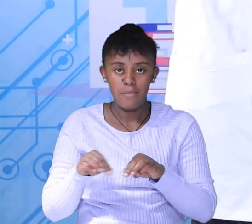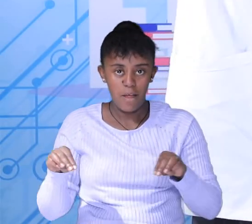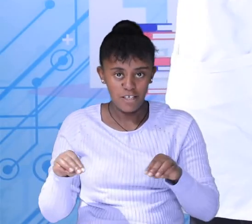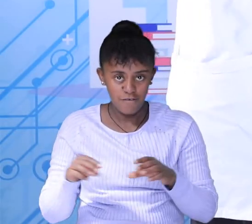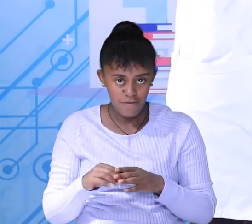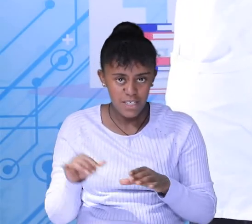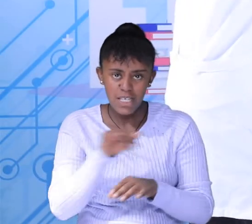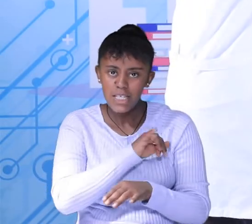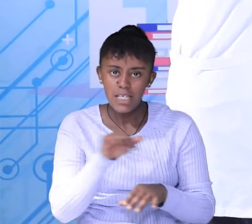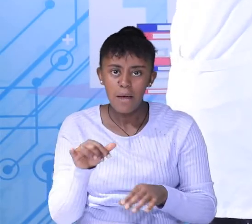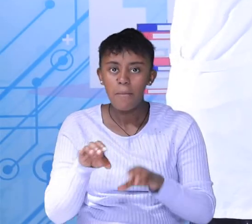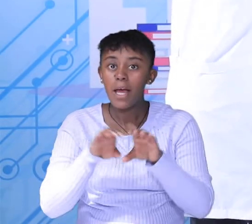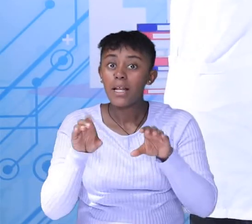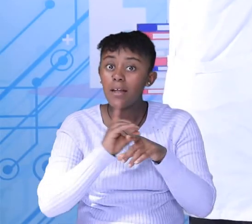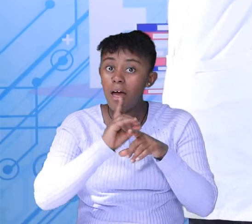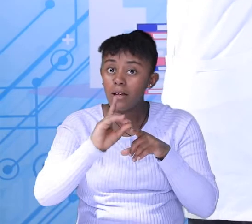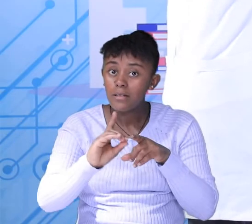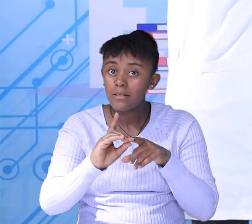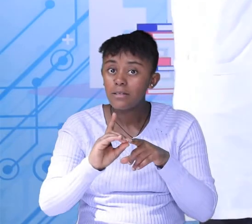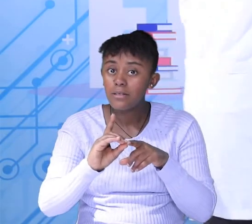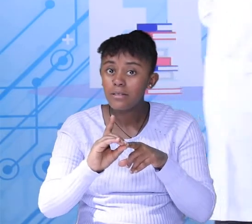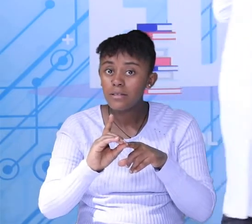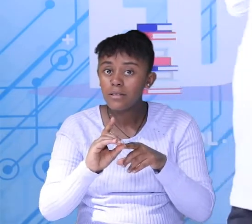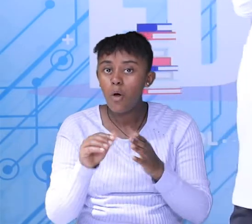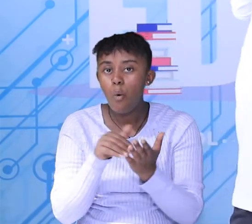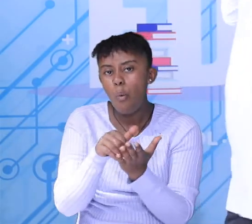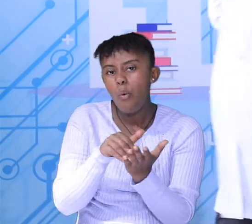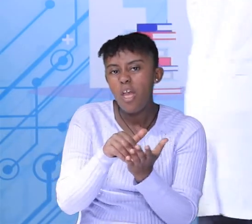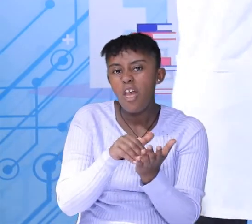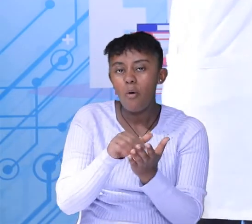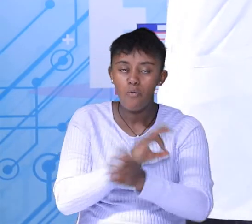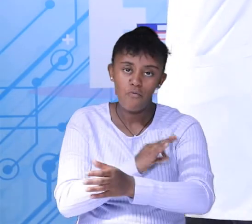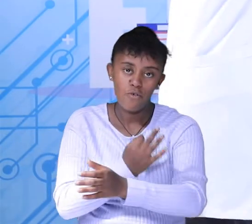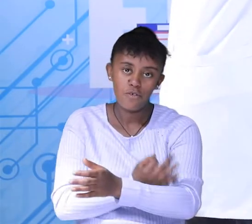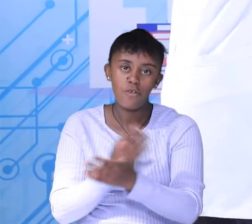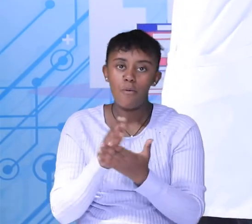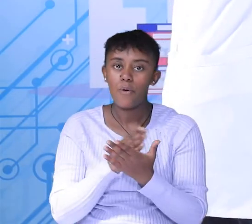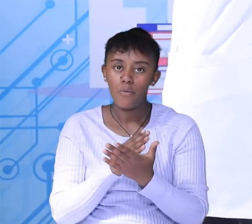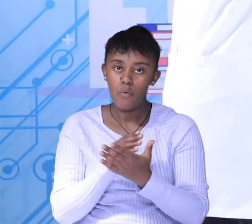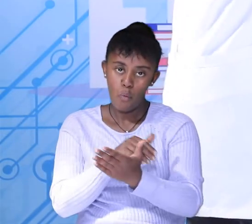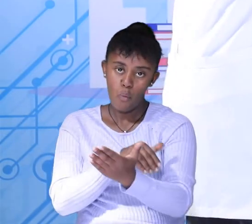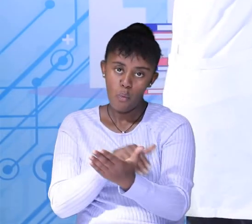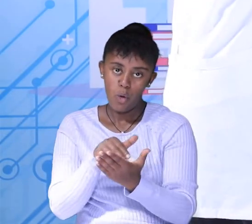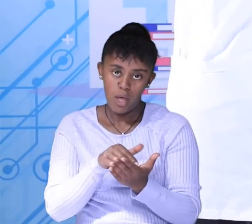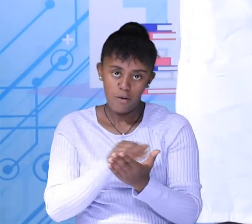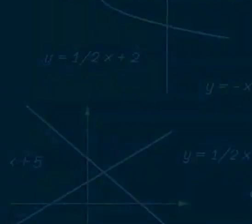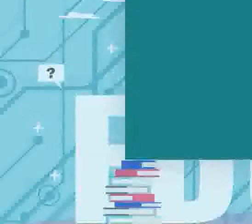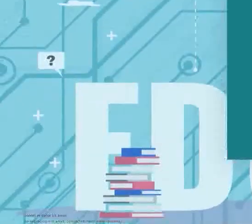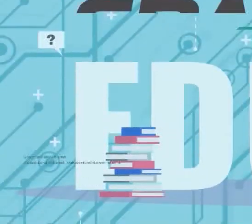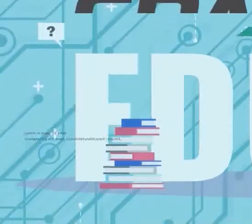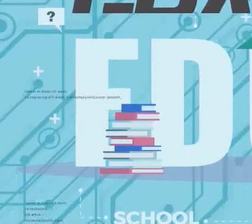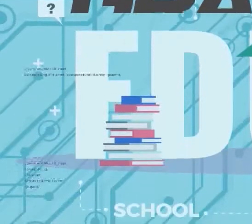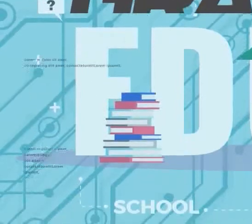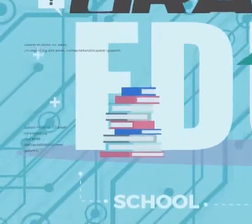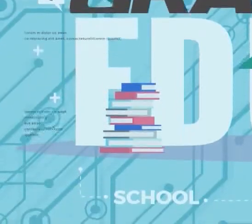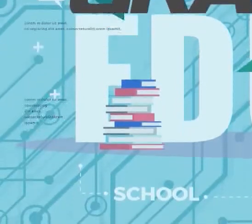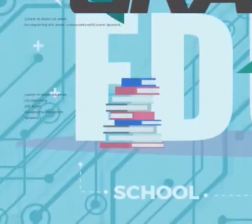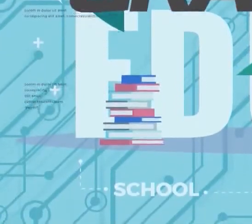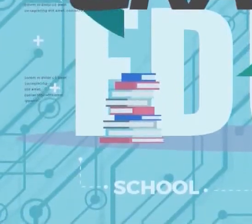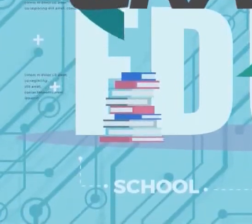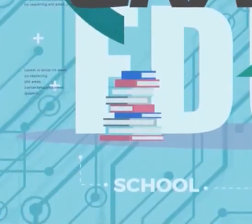carrying conductor carries a current I. So as it carries a current I, you are pointing in this direction, your